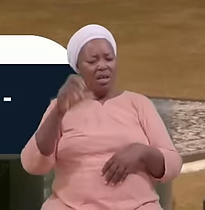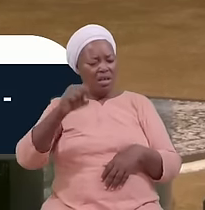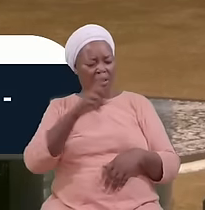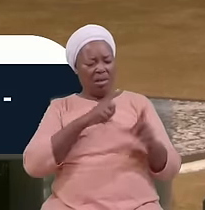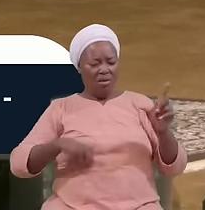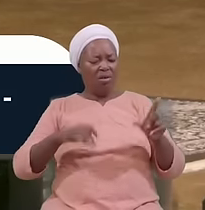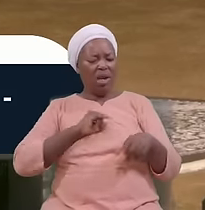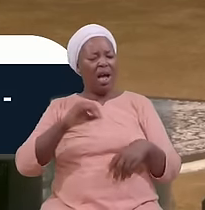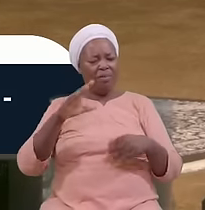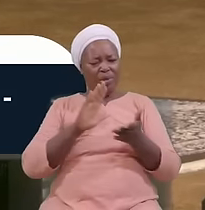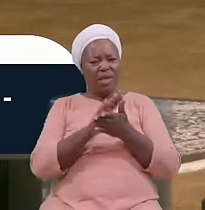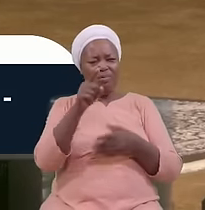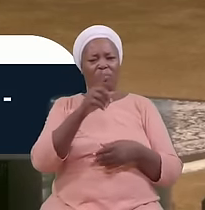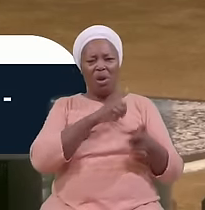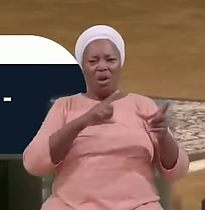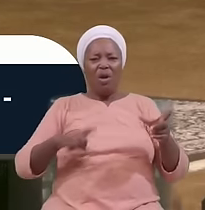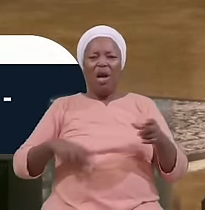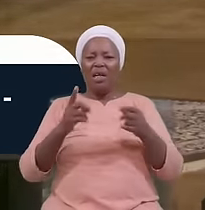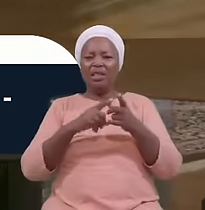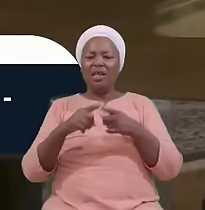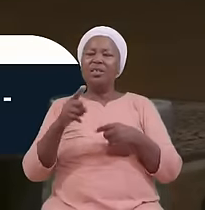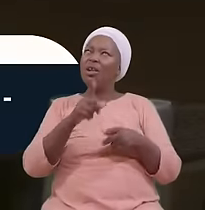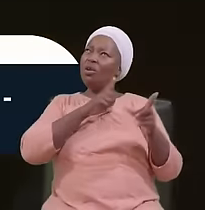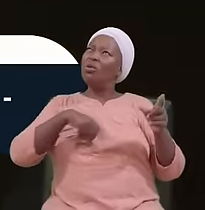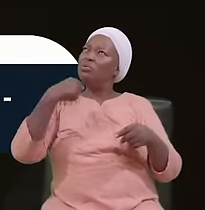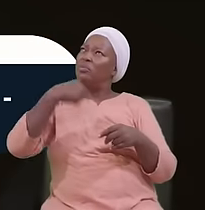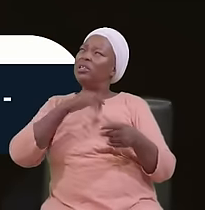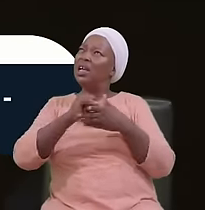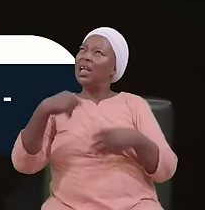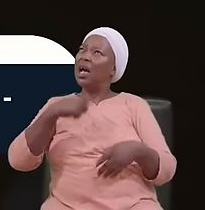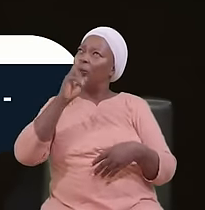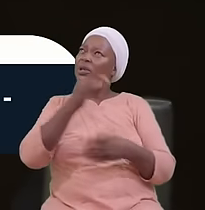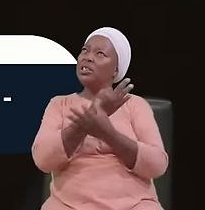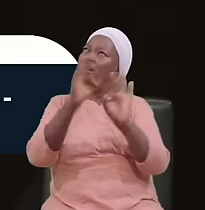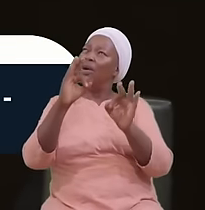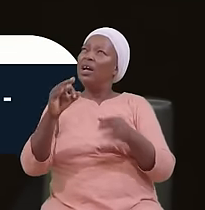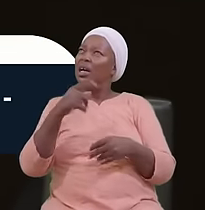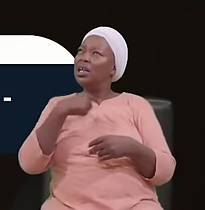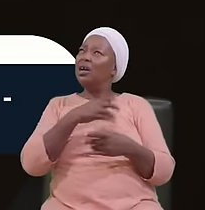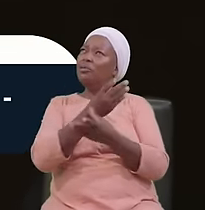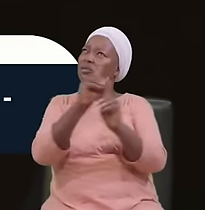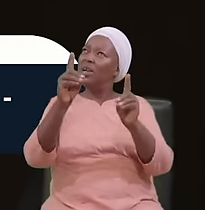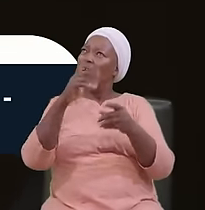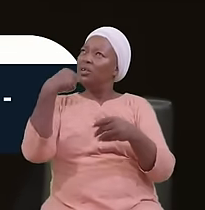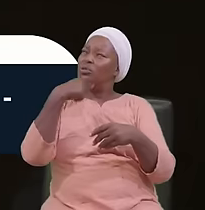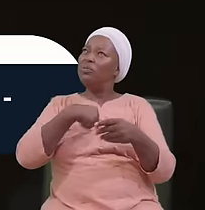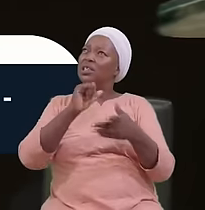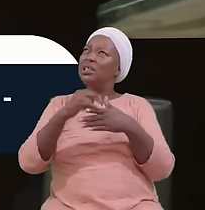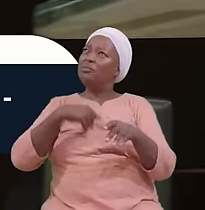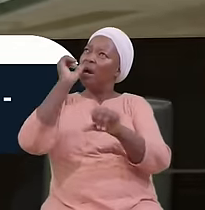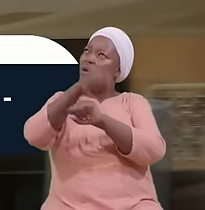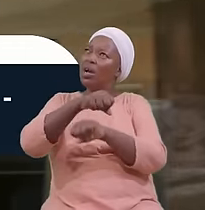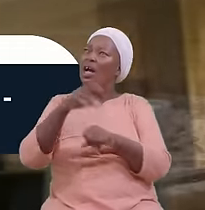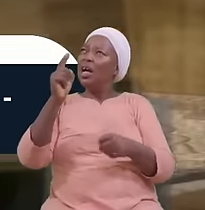be healed, yes, Lord. You said I'll be delivered, yes, Lord. You said I'll be an overcomer, yes, Lord. You said I